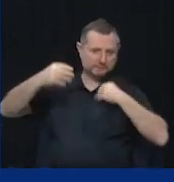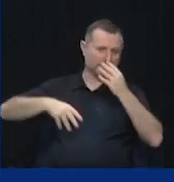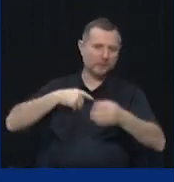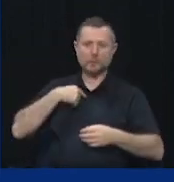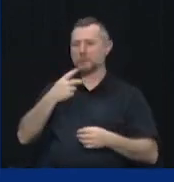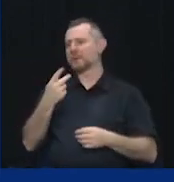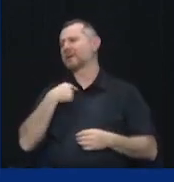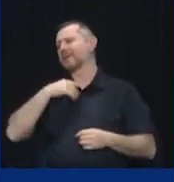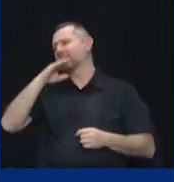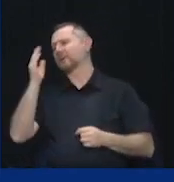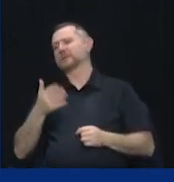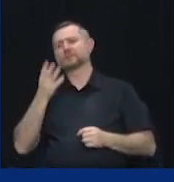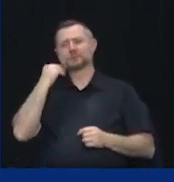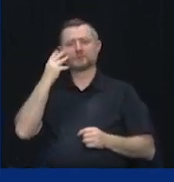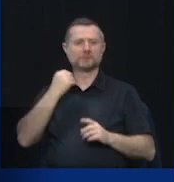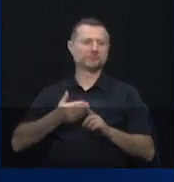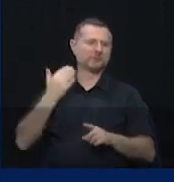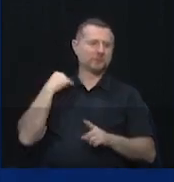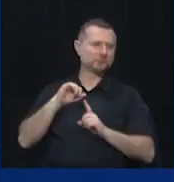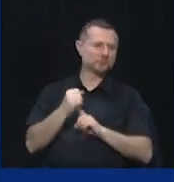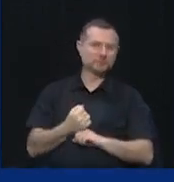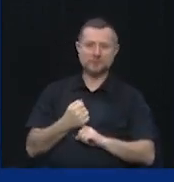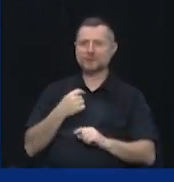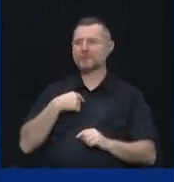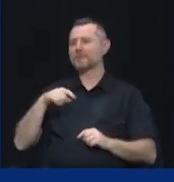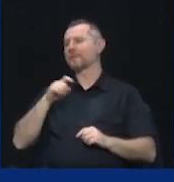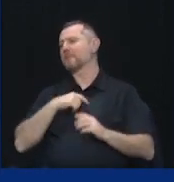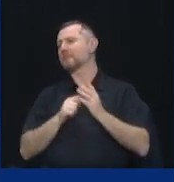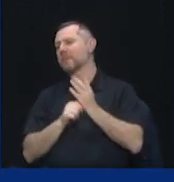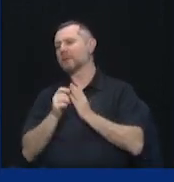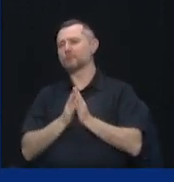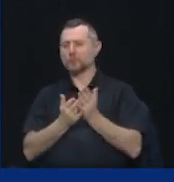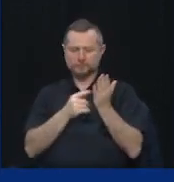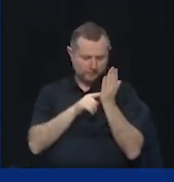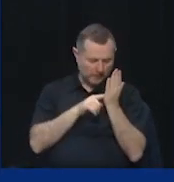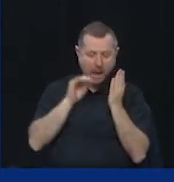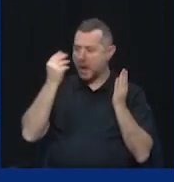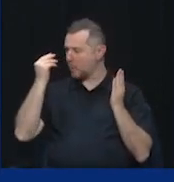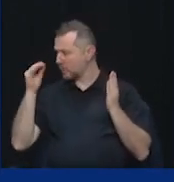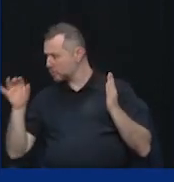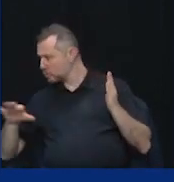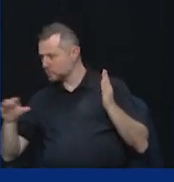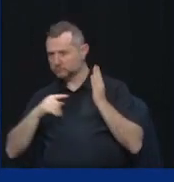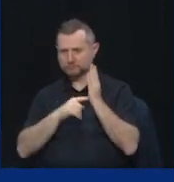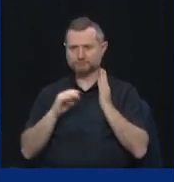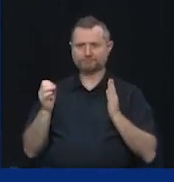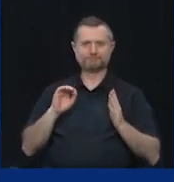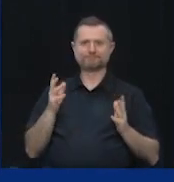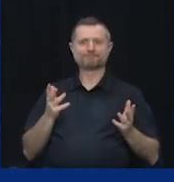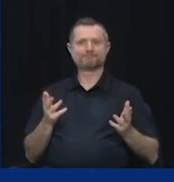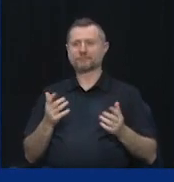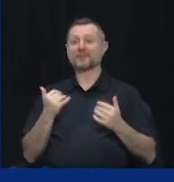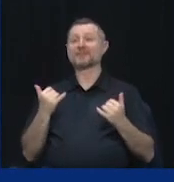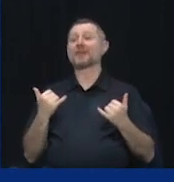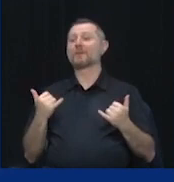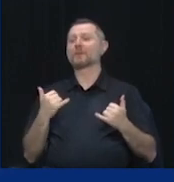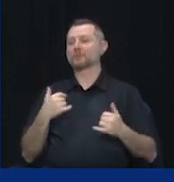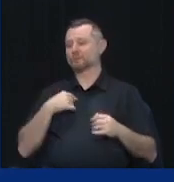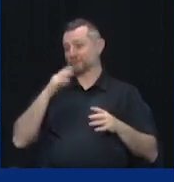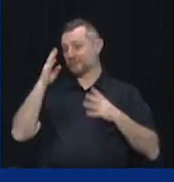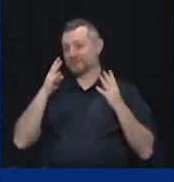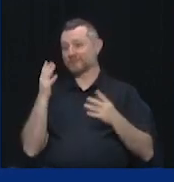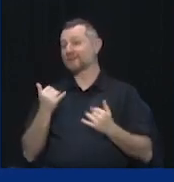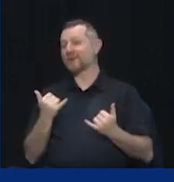to follow. So get creative. Okay. Today we're announcing get a